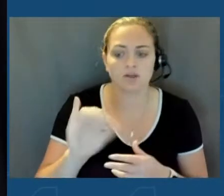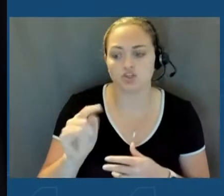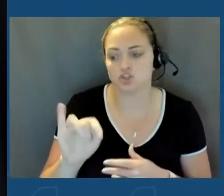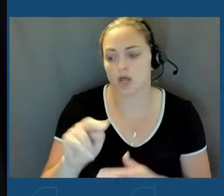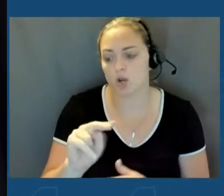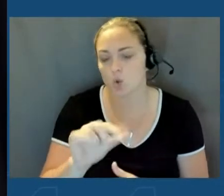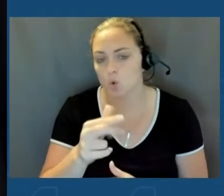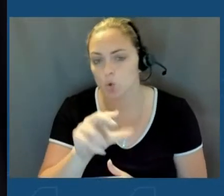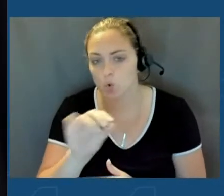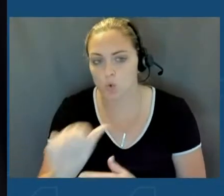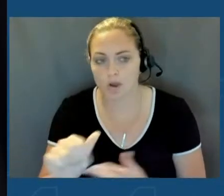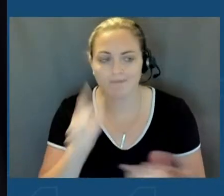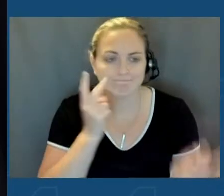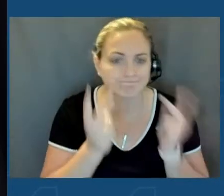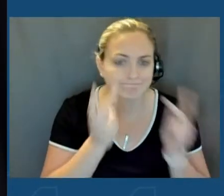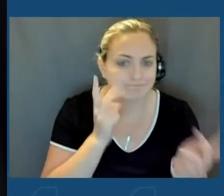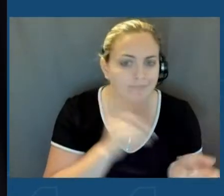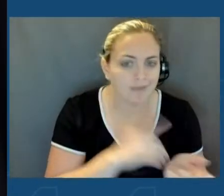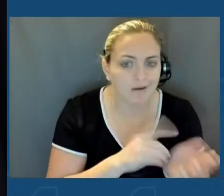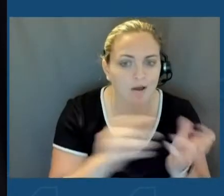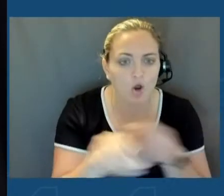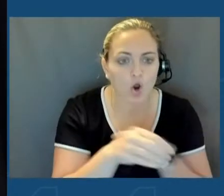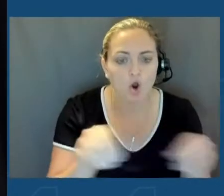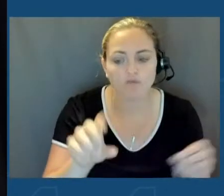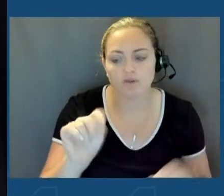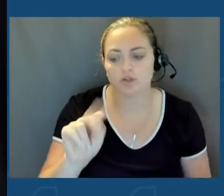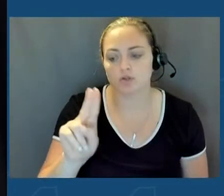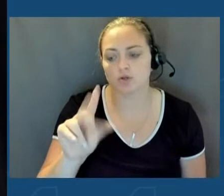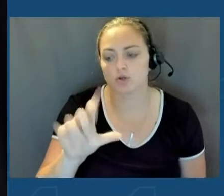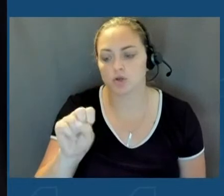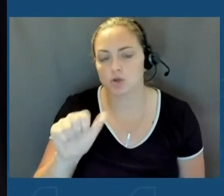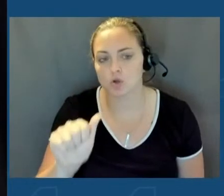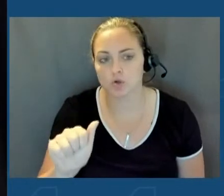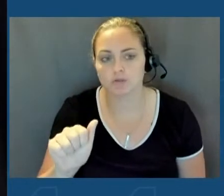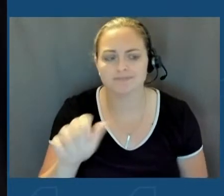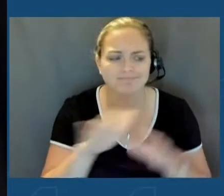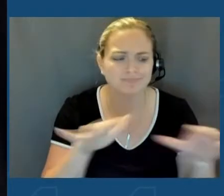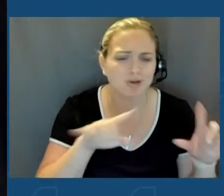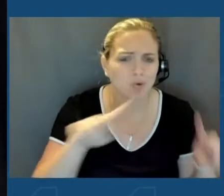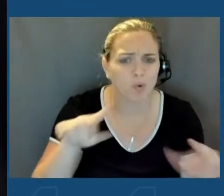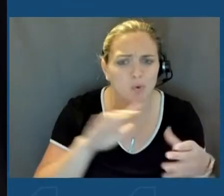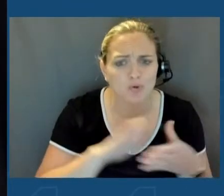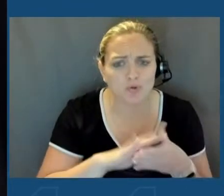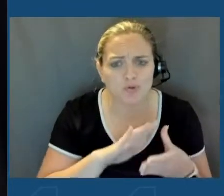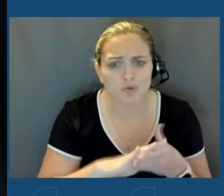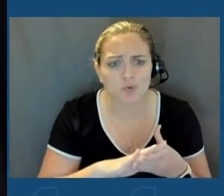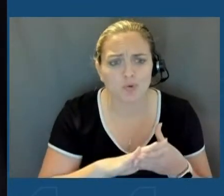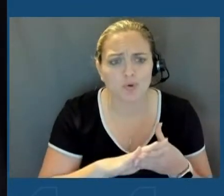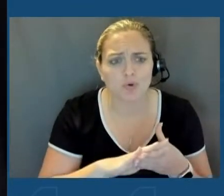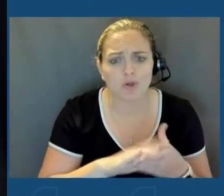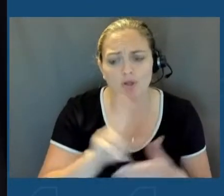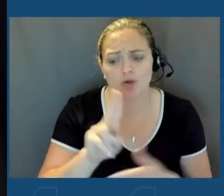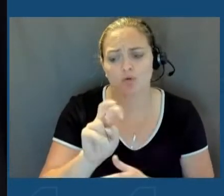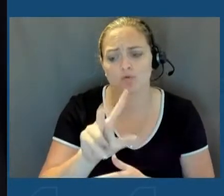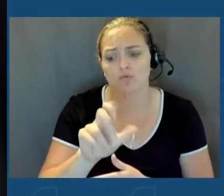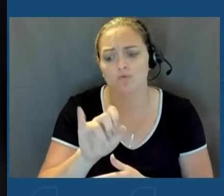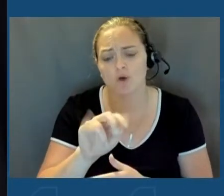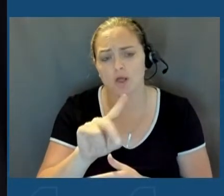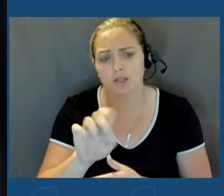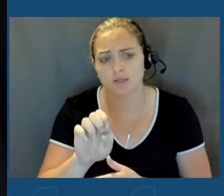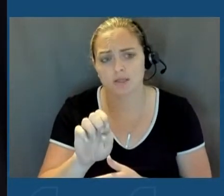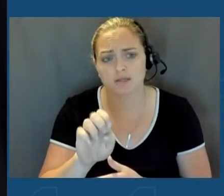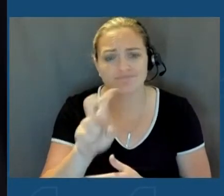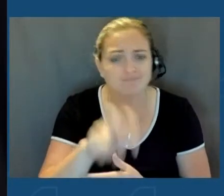a visit to the doctor's office in Tulsa, a child going to school in Uvalde, a trip